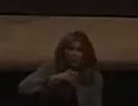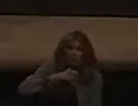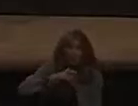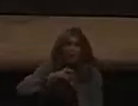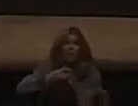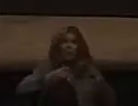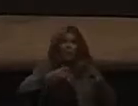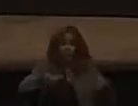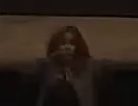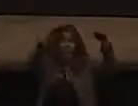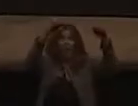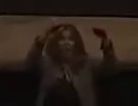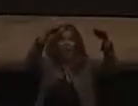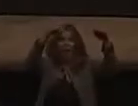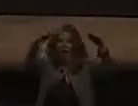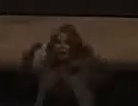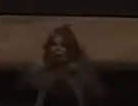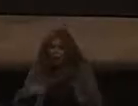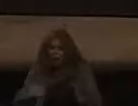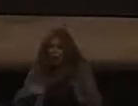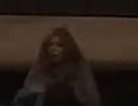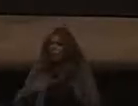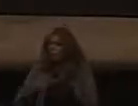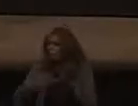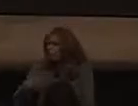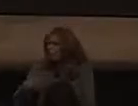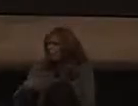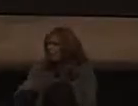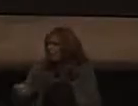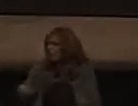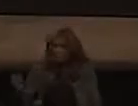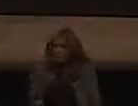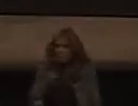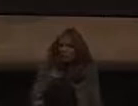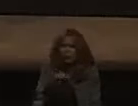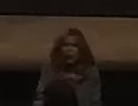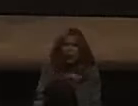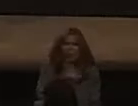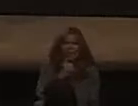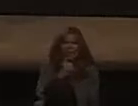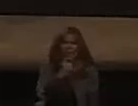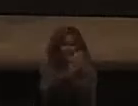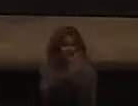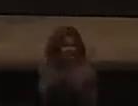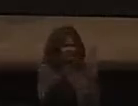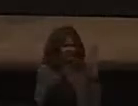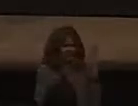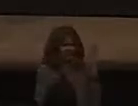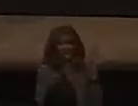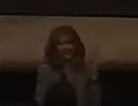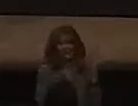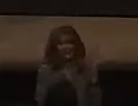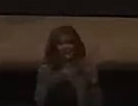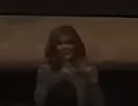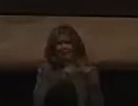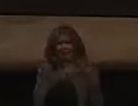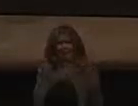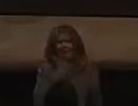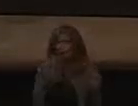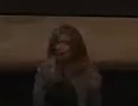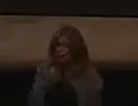so people can get to it. There's a laundry list of things that you can do.